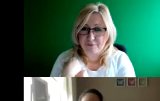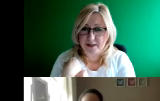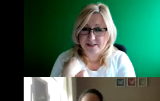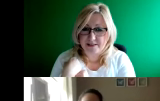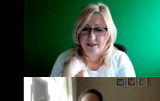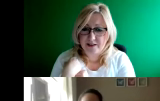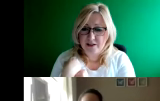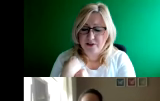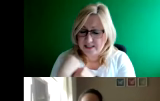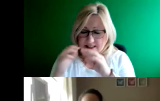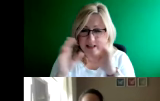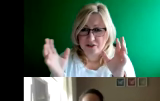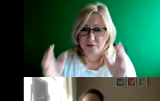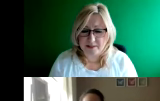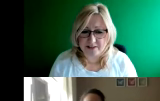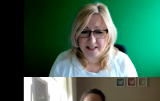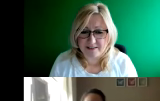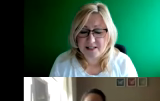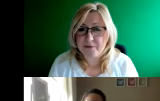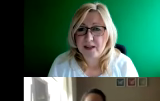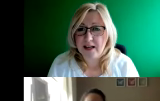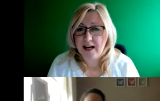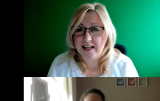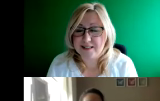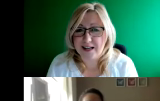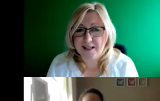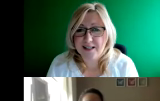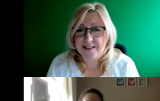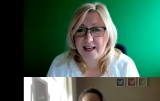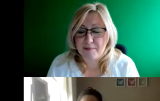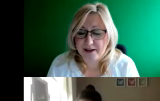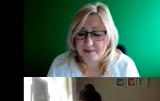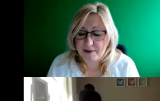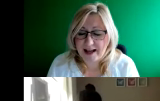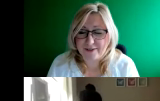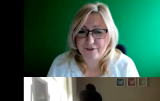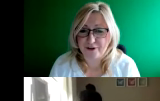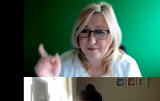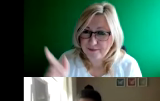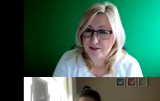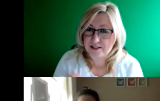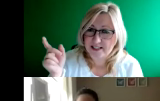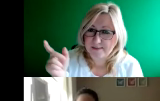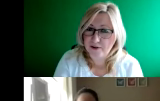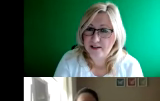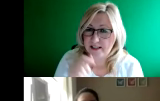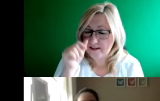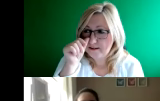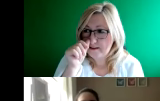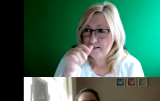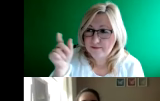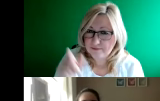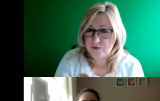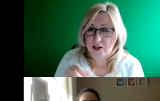this deaf person who had had a lot of trouble in their lives. And they kept bringing him back for, you know, sort of 6